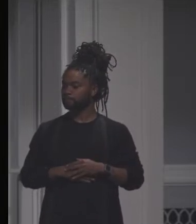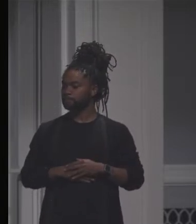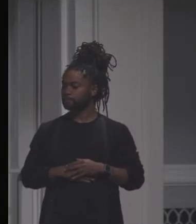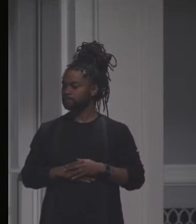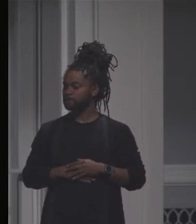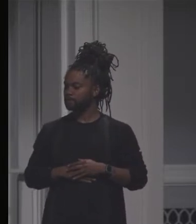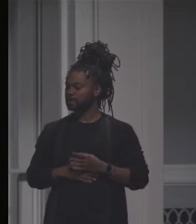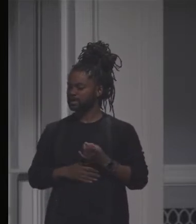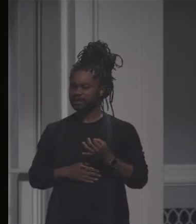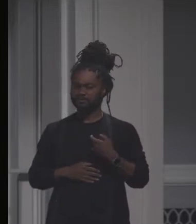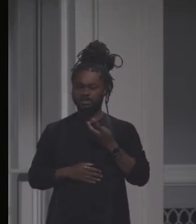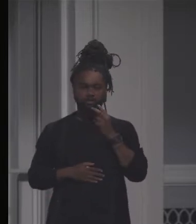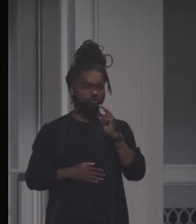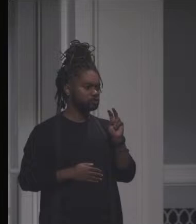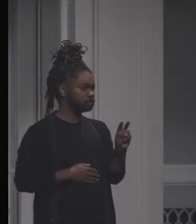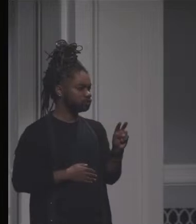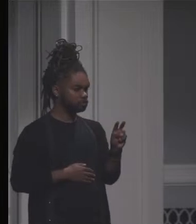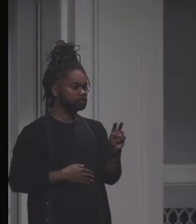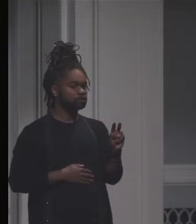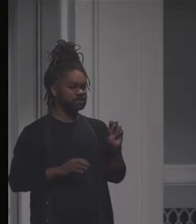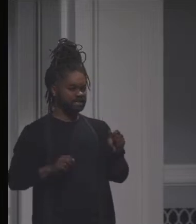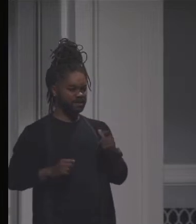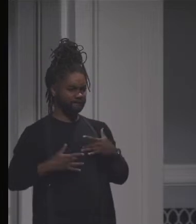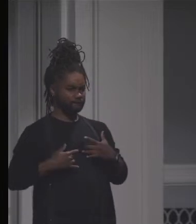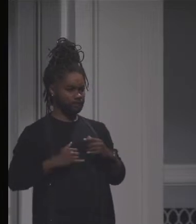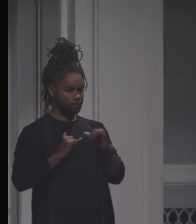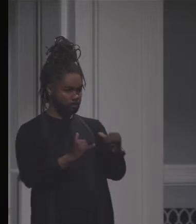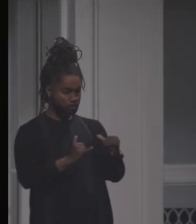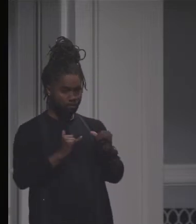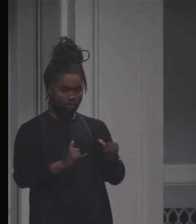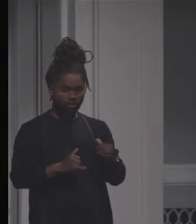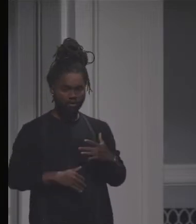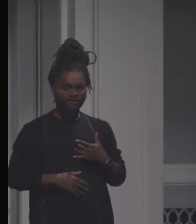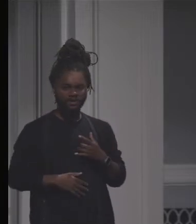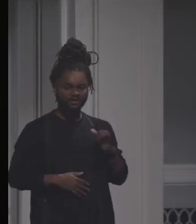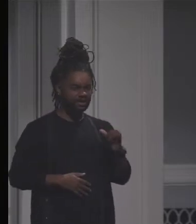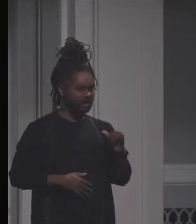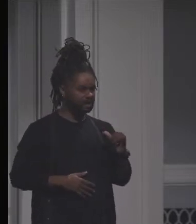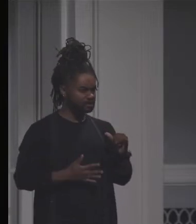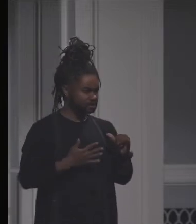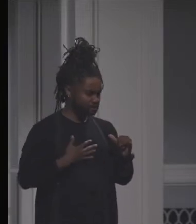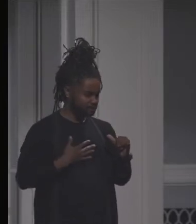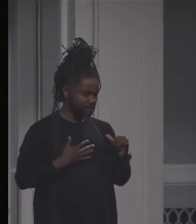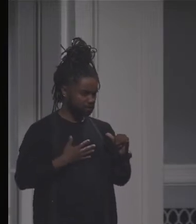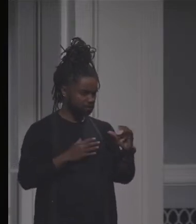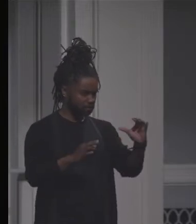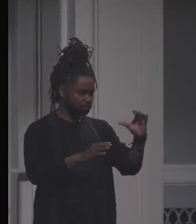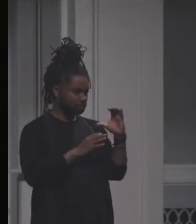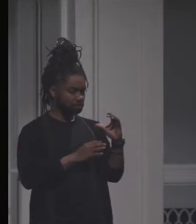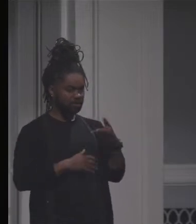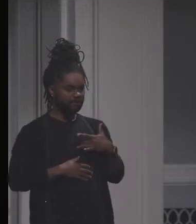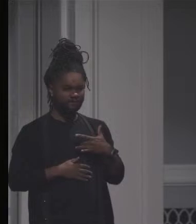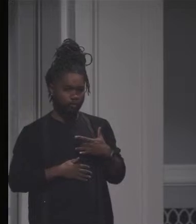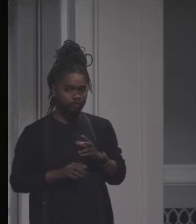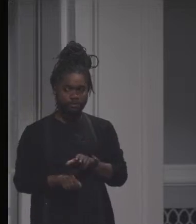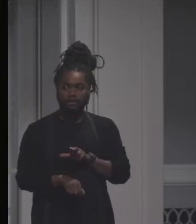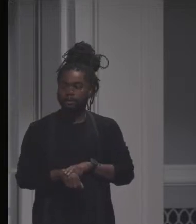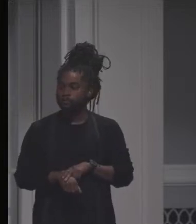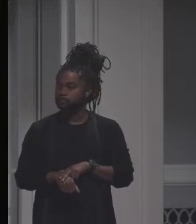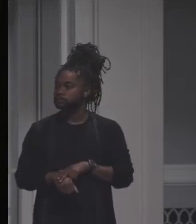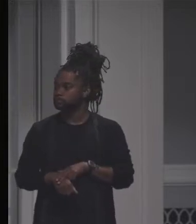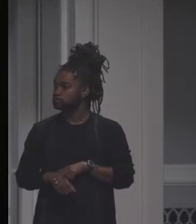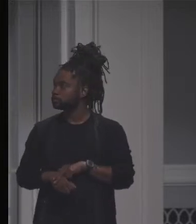person, they feel it too. And it feels like their own feelings. It feels perfectly natural to